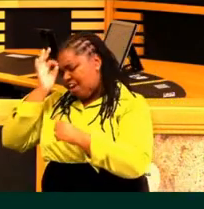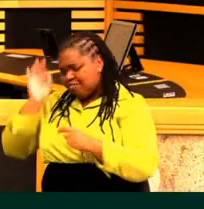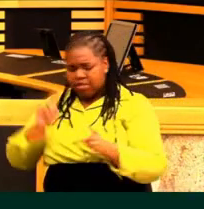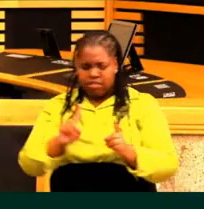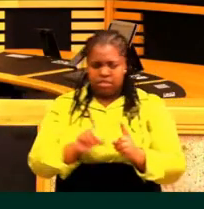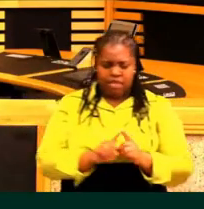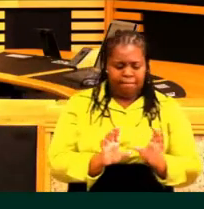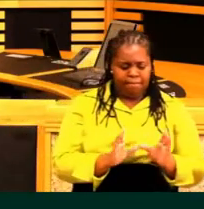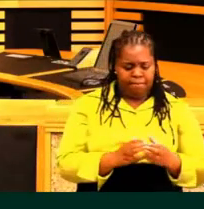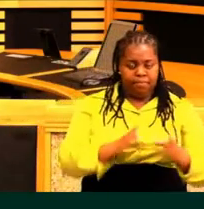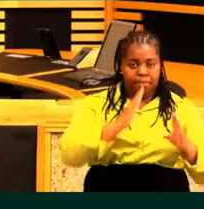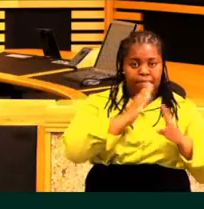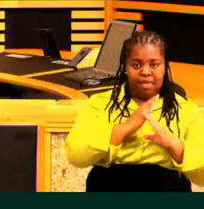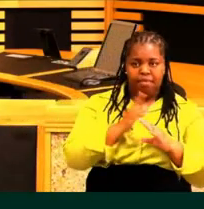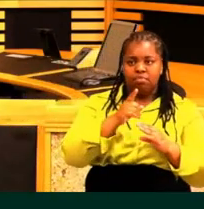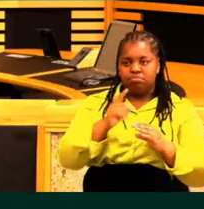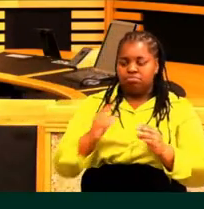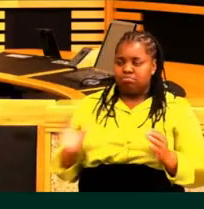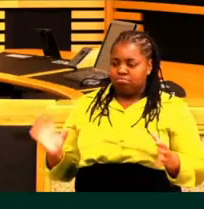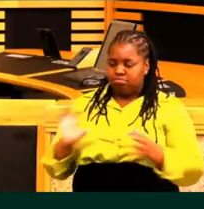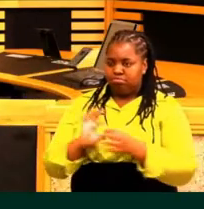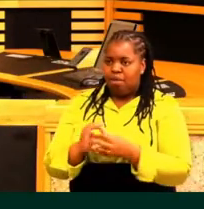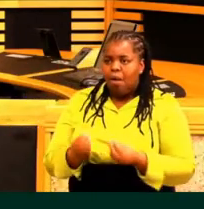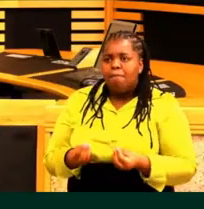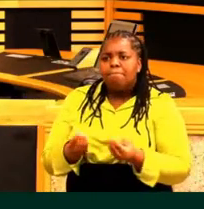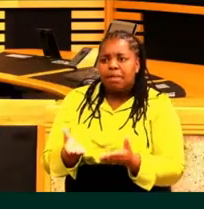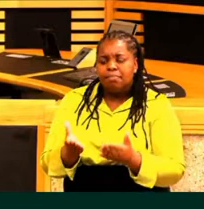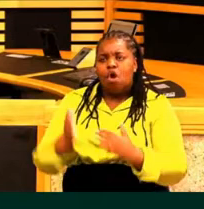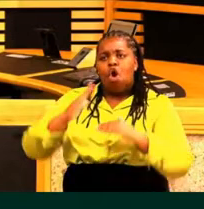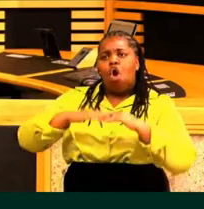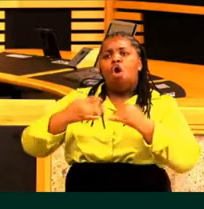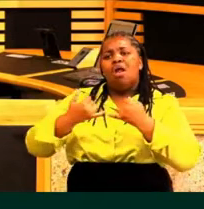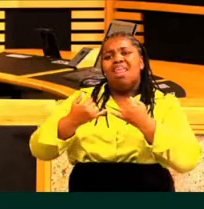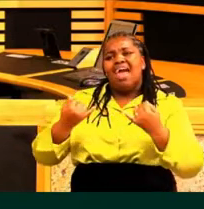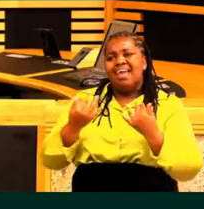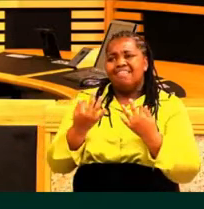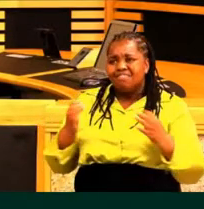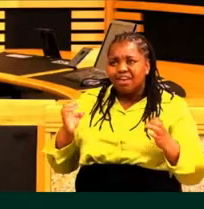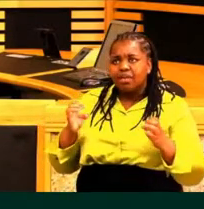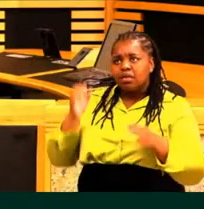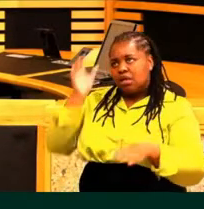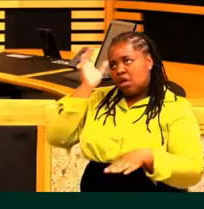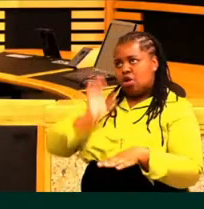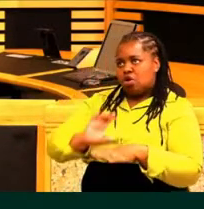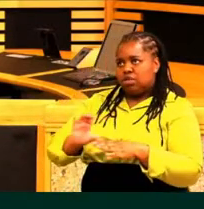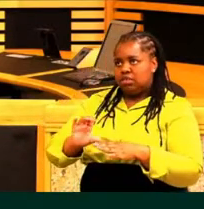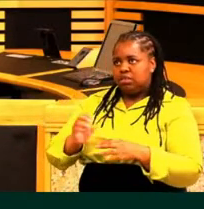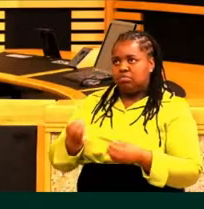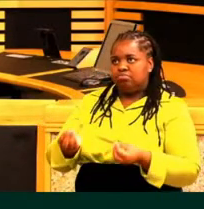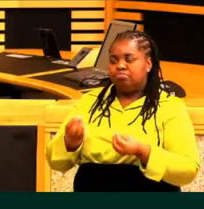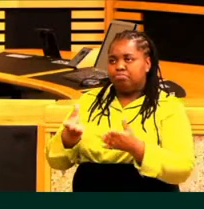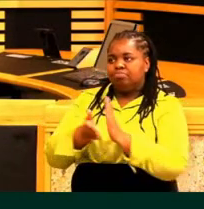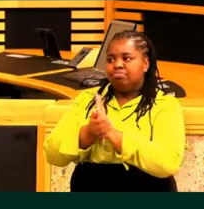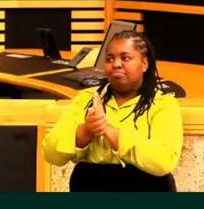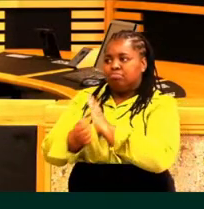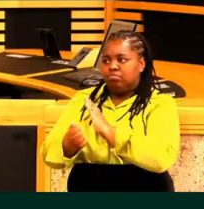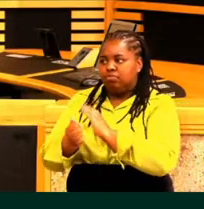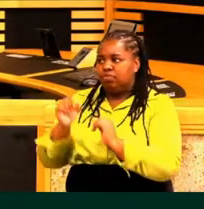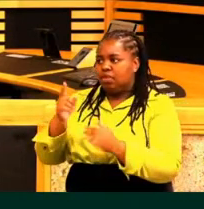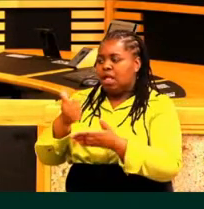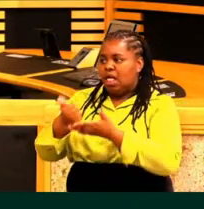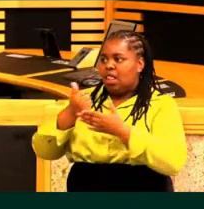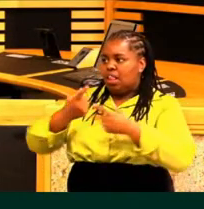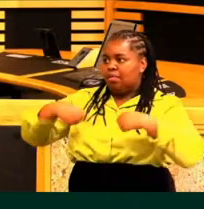collaborate to offer free online courses with focus on cast technical skills that will assist in